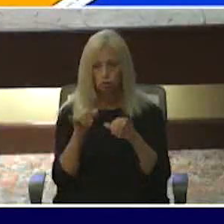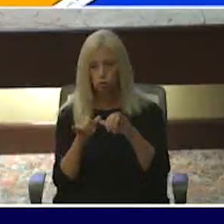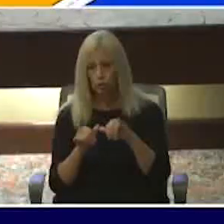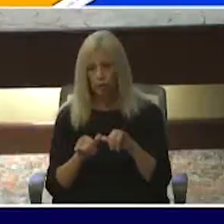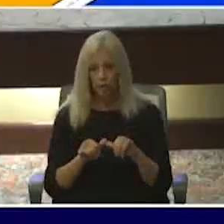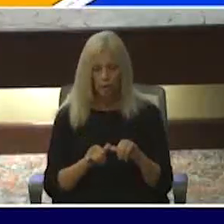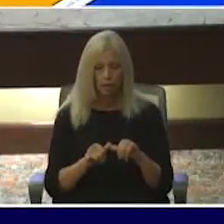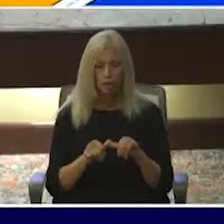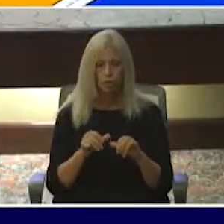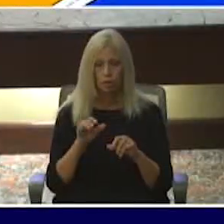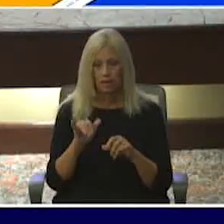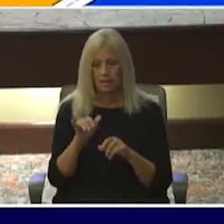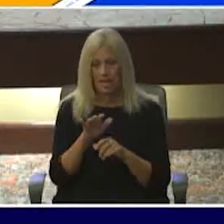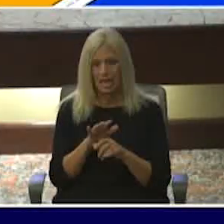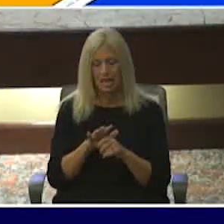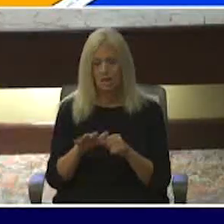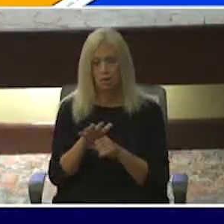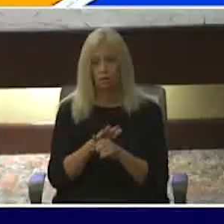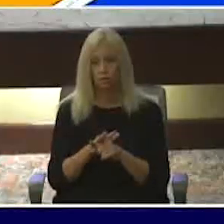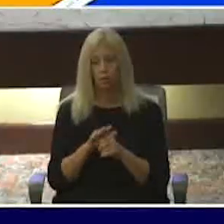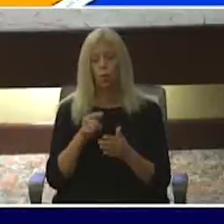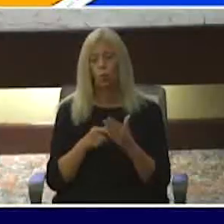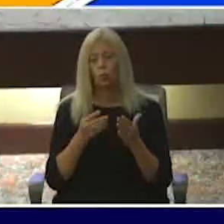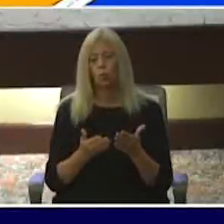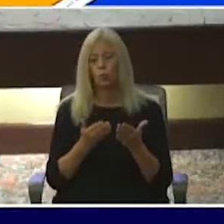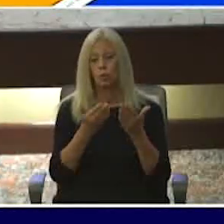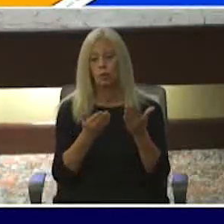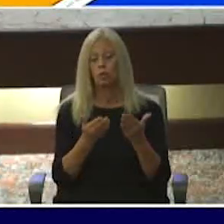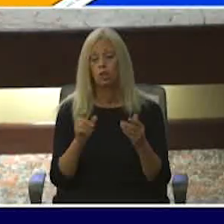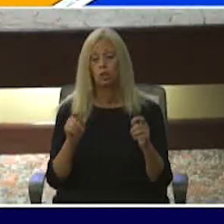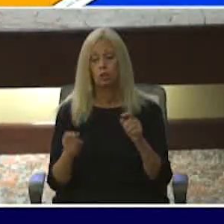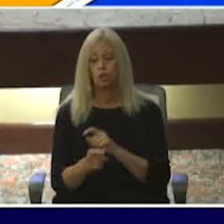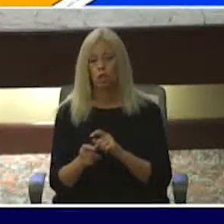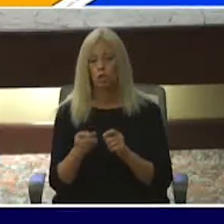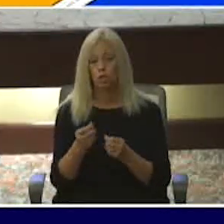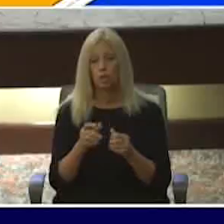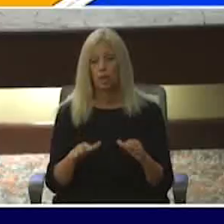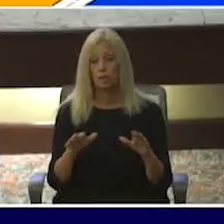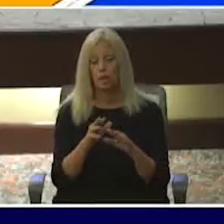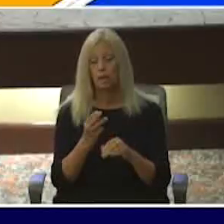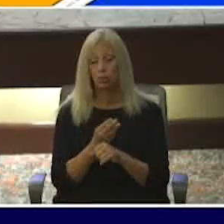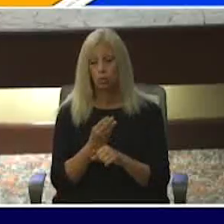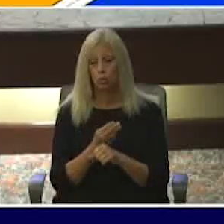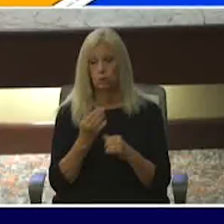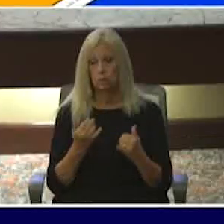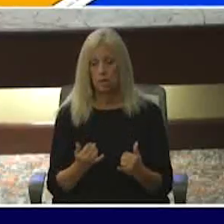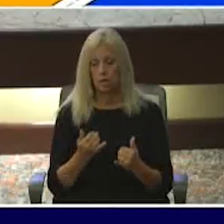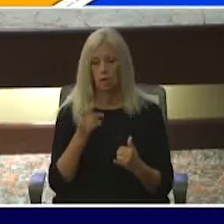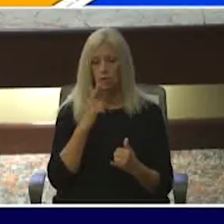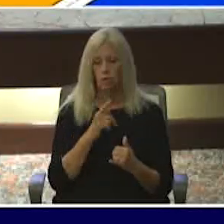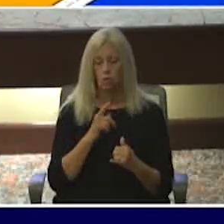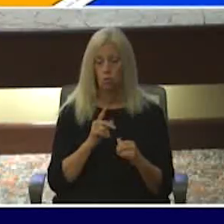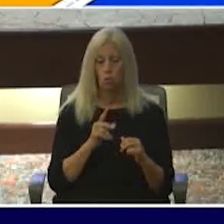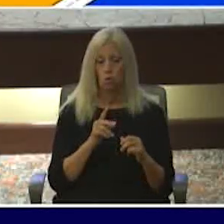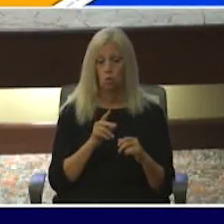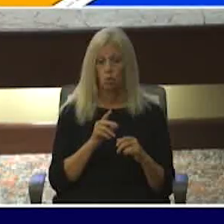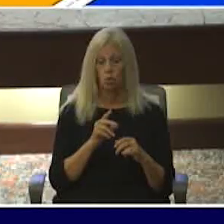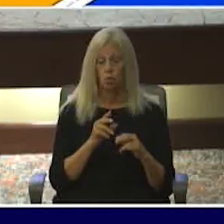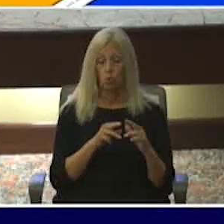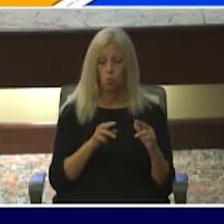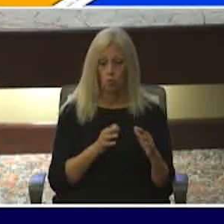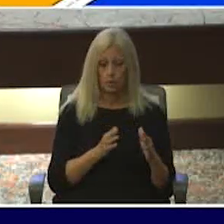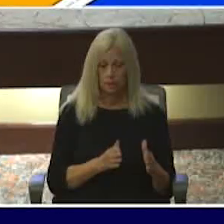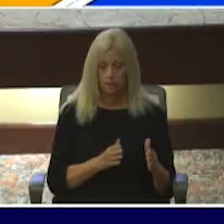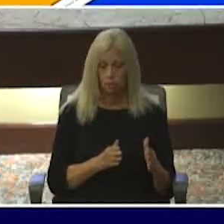what the applicant is proposing is to change our land use plan. Right now, it's medium density residential office flex